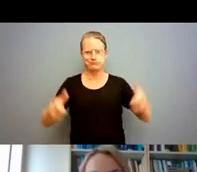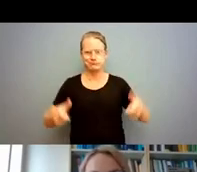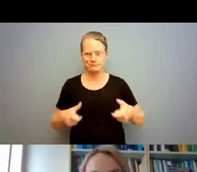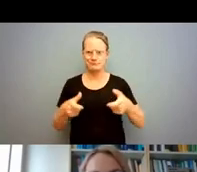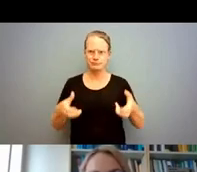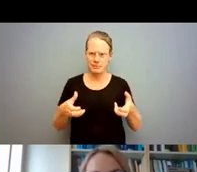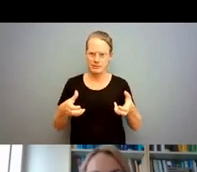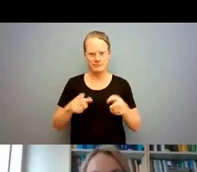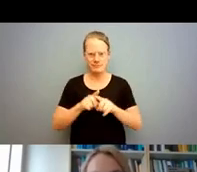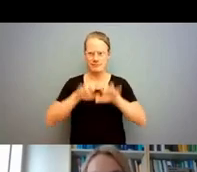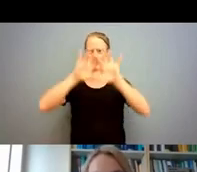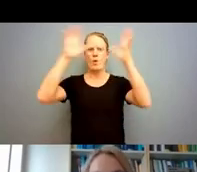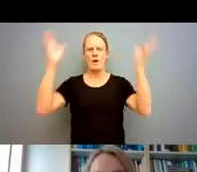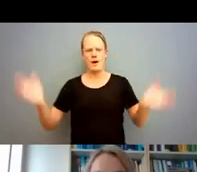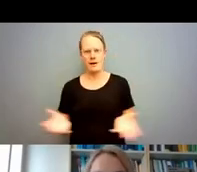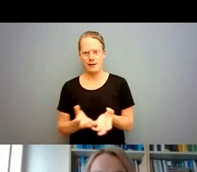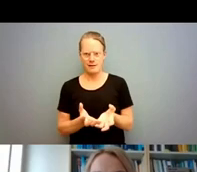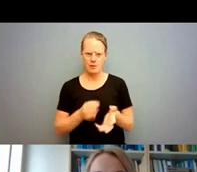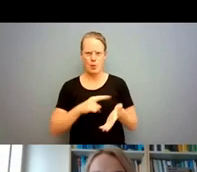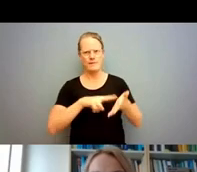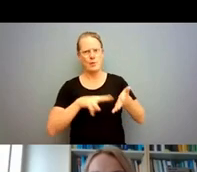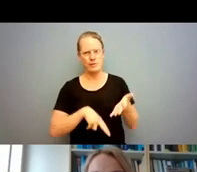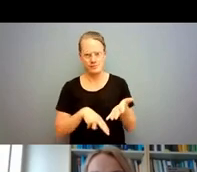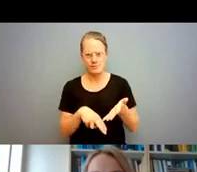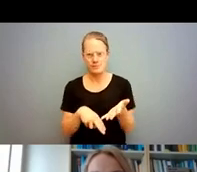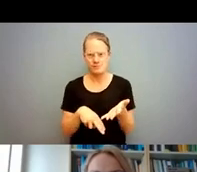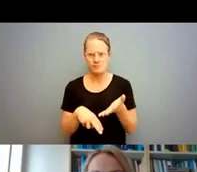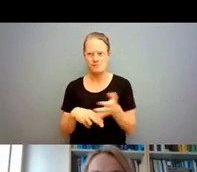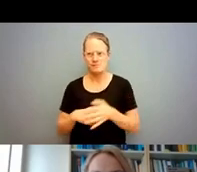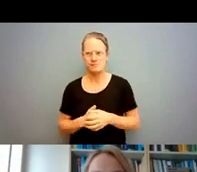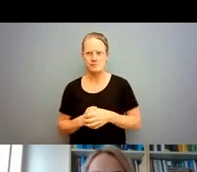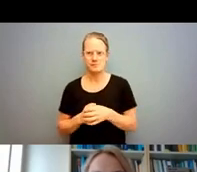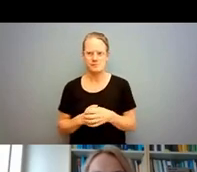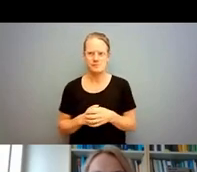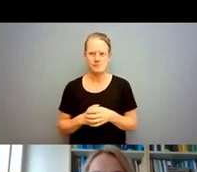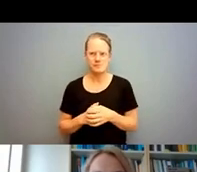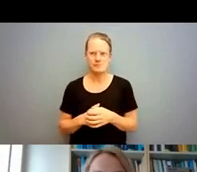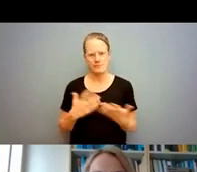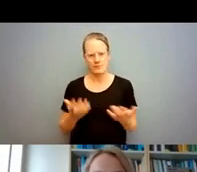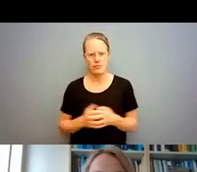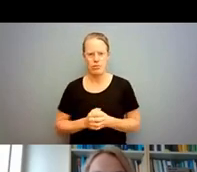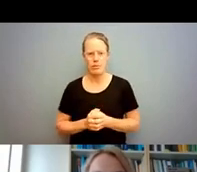Declaration on the Rights of Indigenous Peoples. It is